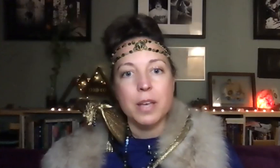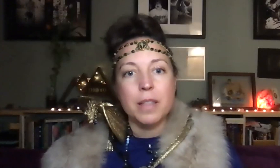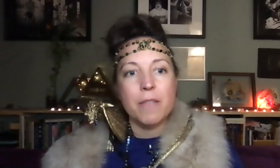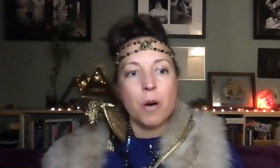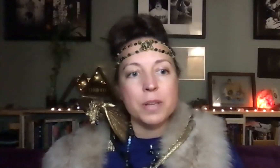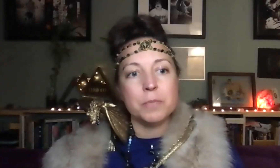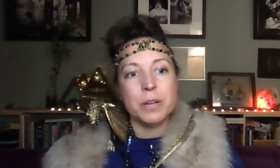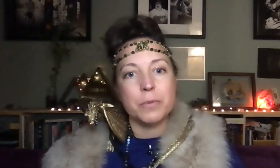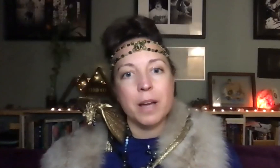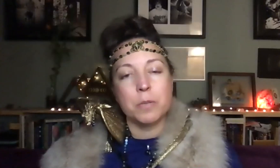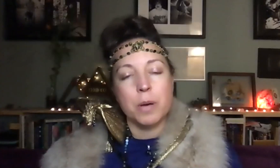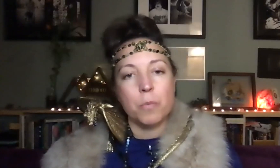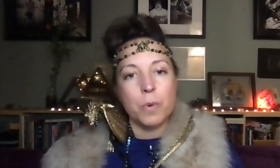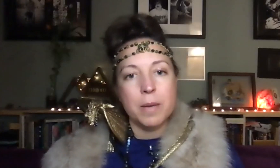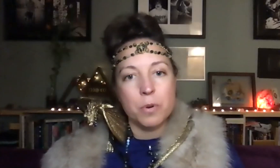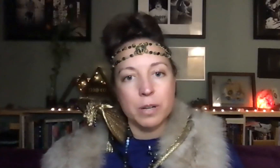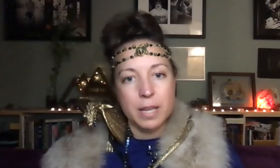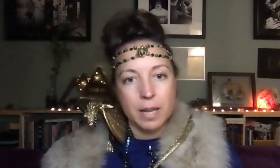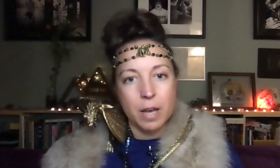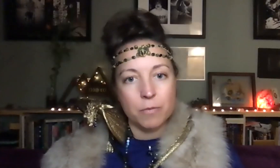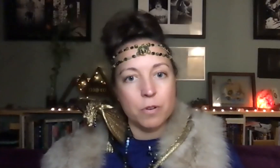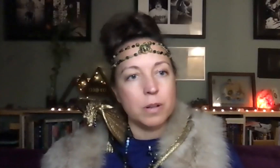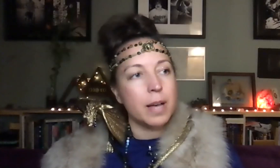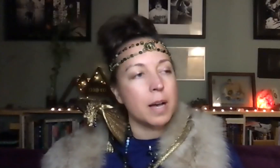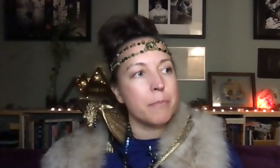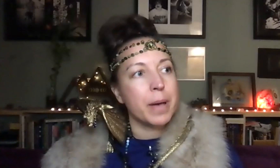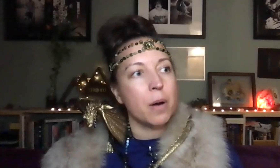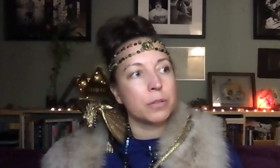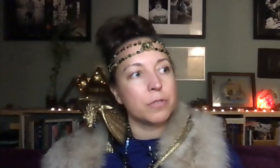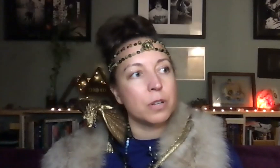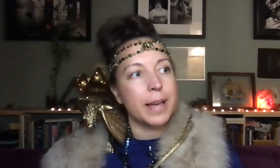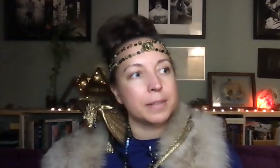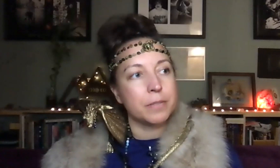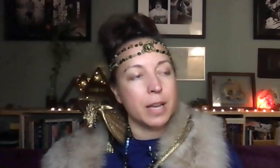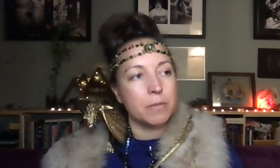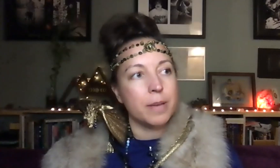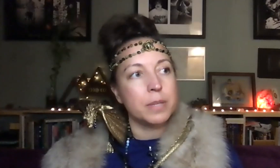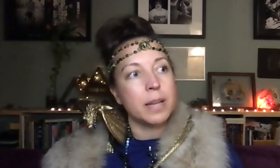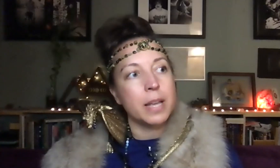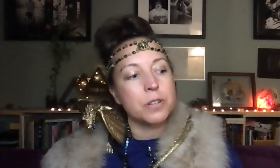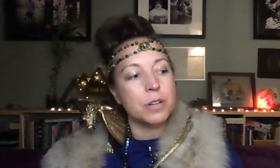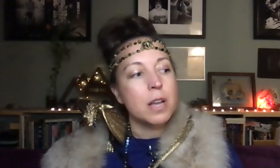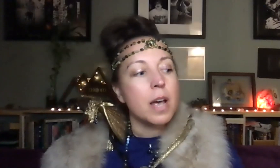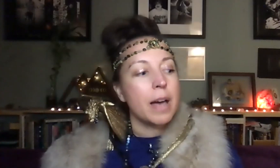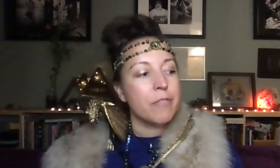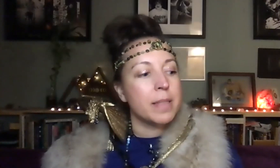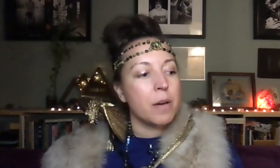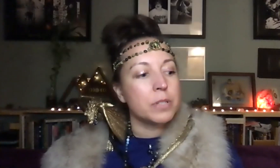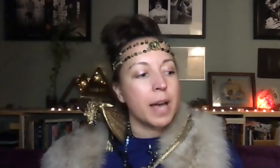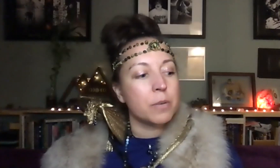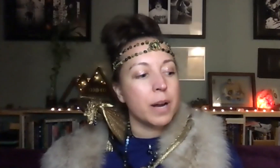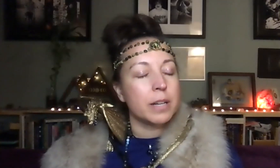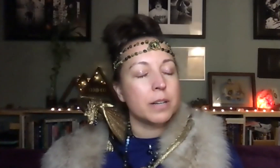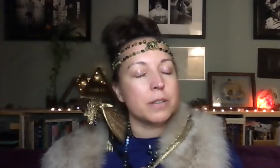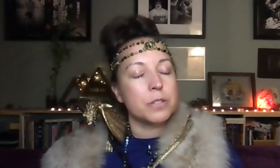So they've always been around, but way more in a helpful, powerful, and divine feminine nature. I find that